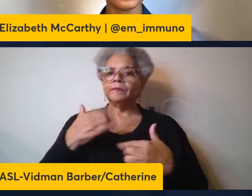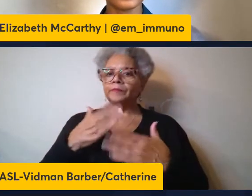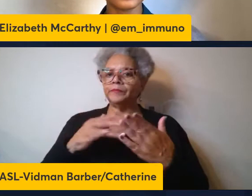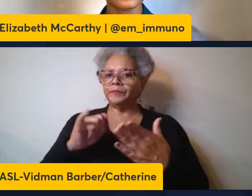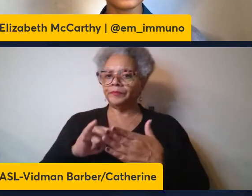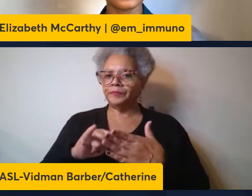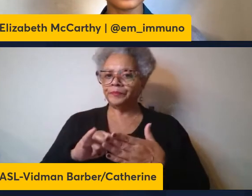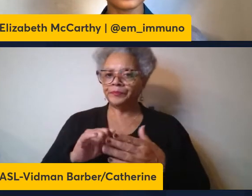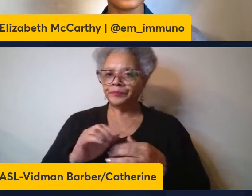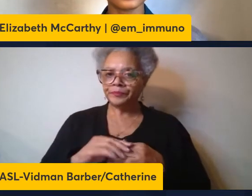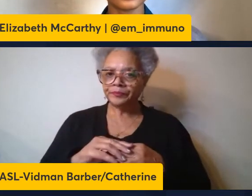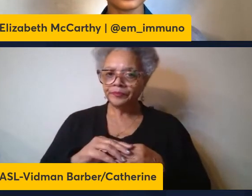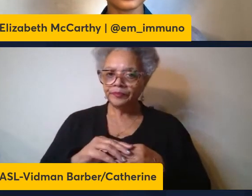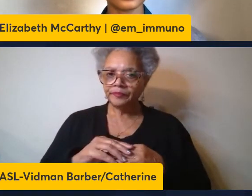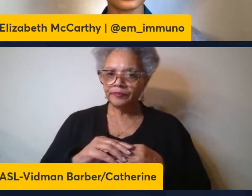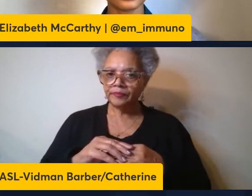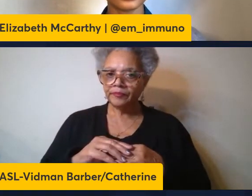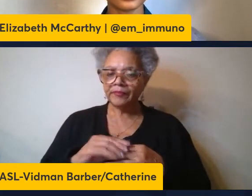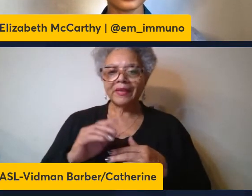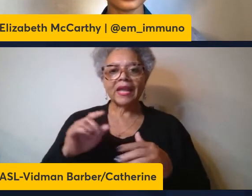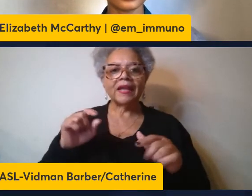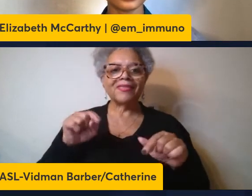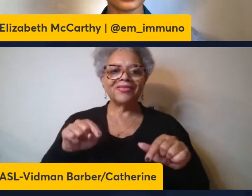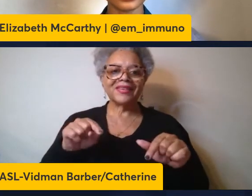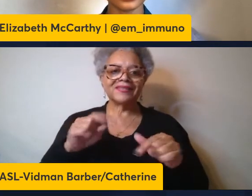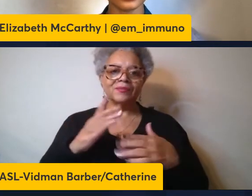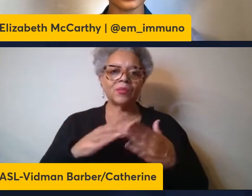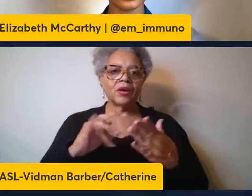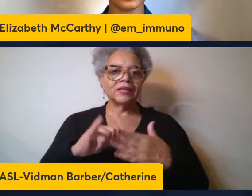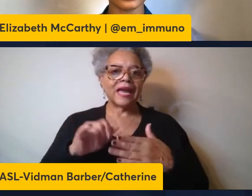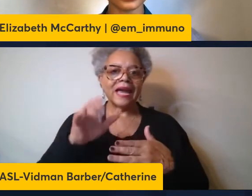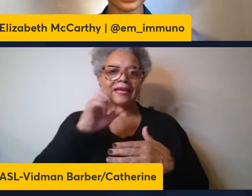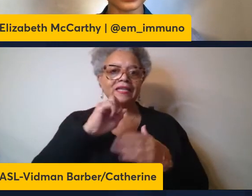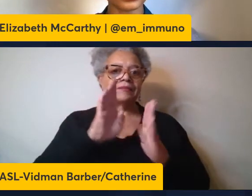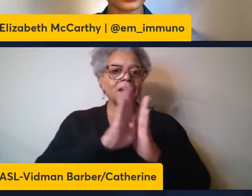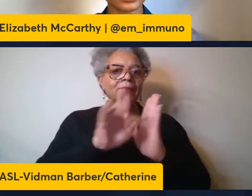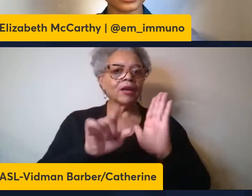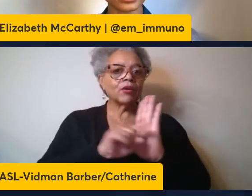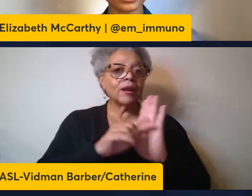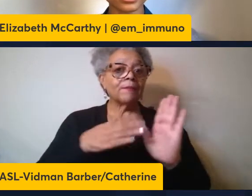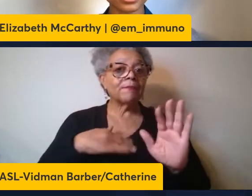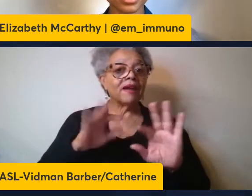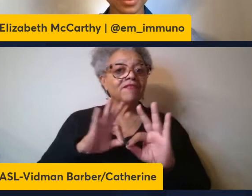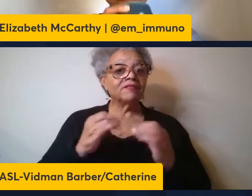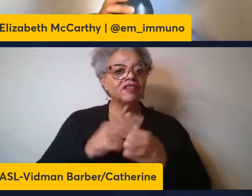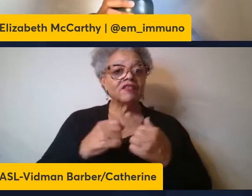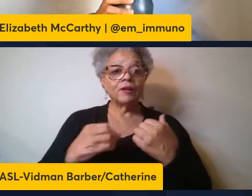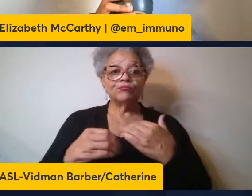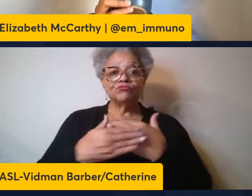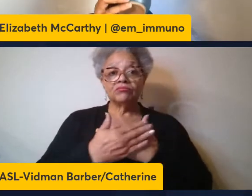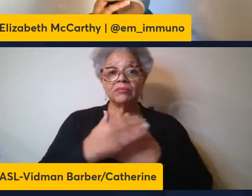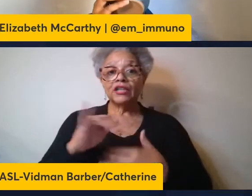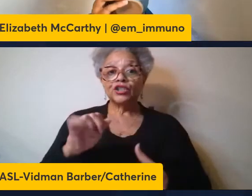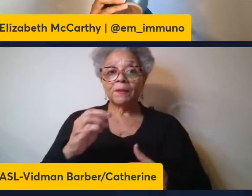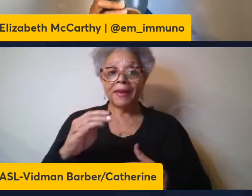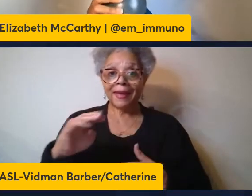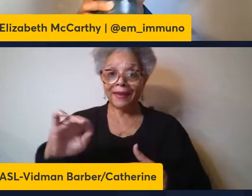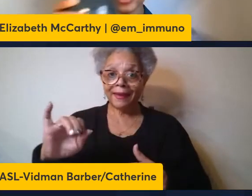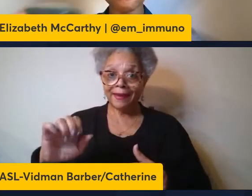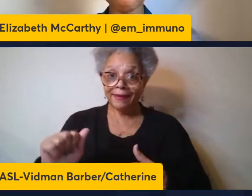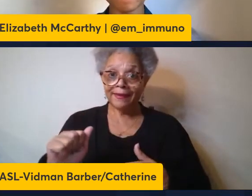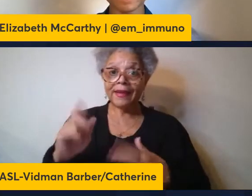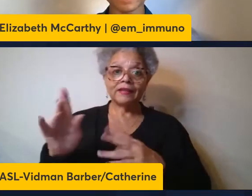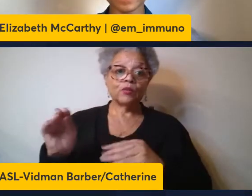Immuno event, I guess. So a bit of my background is that my family's from Jamaica. So moved to the